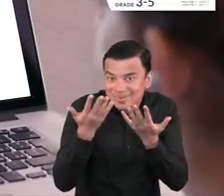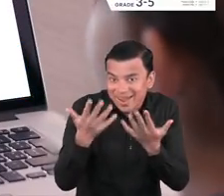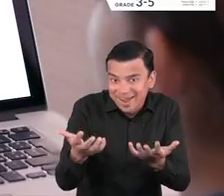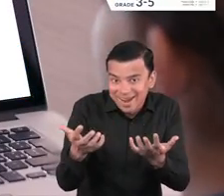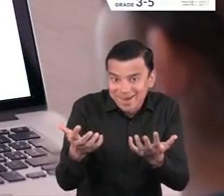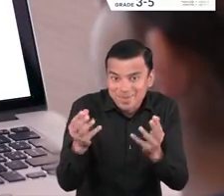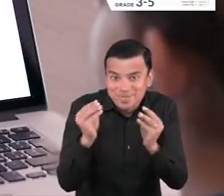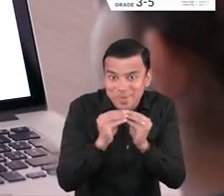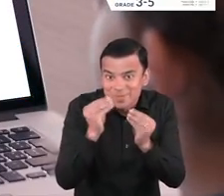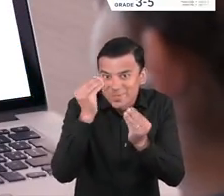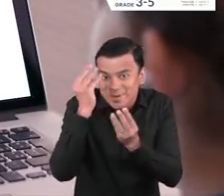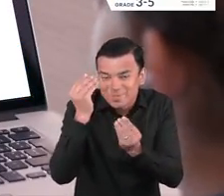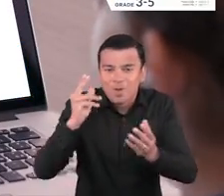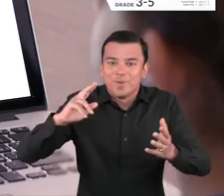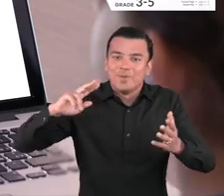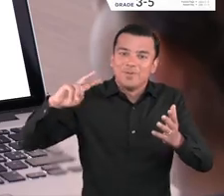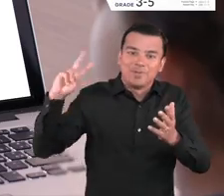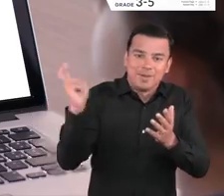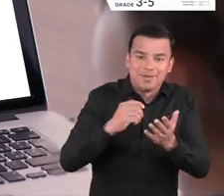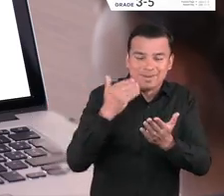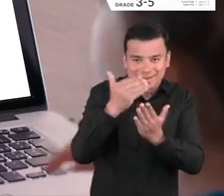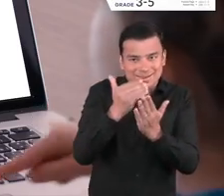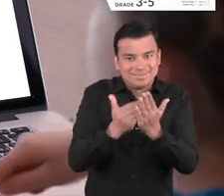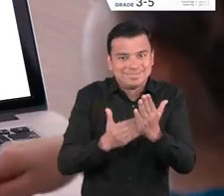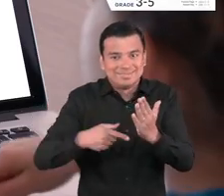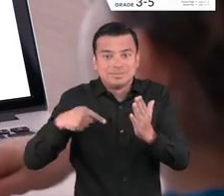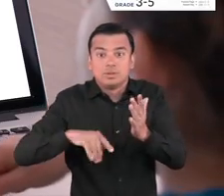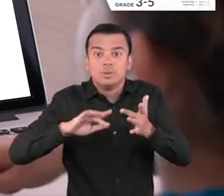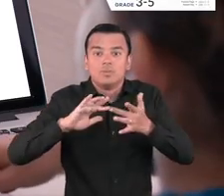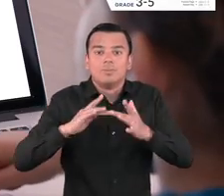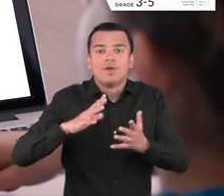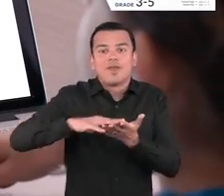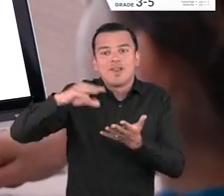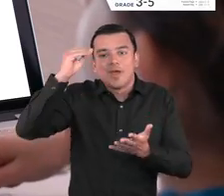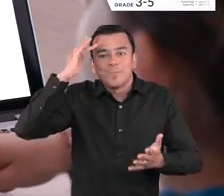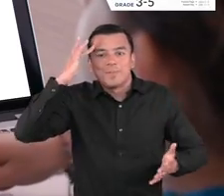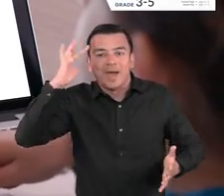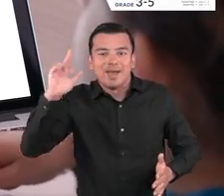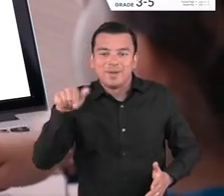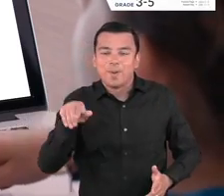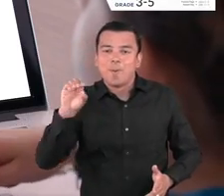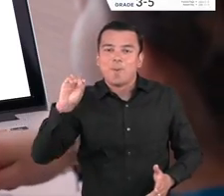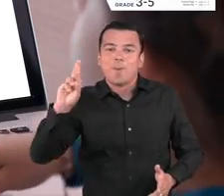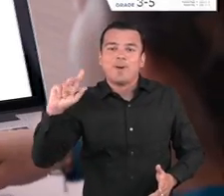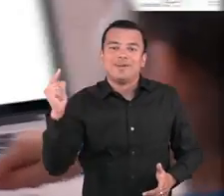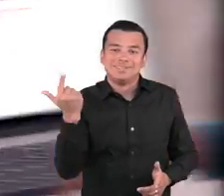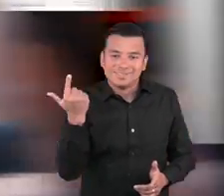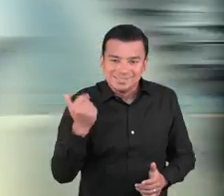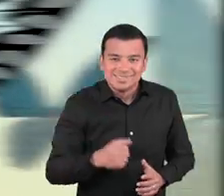us, you can download this lesson plan from our website, LearnBrite.org.